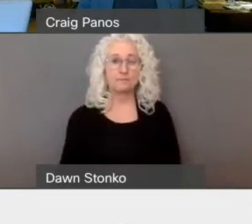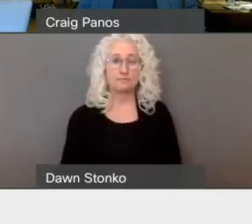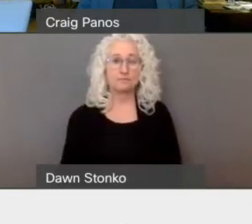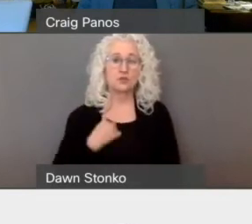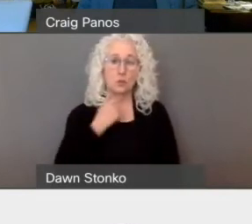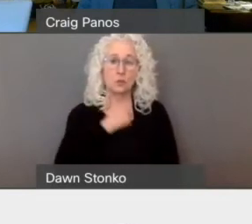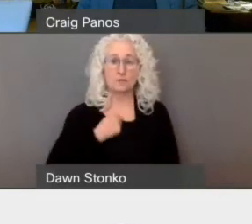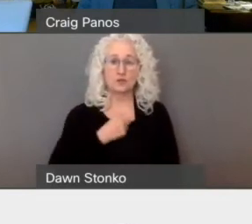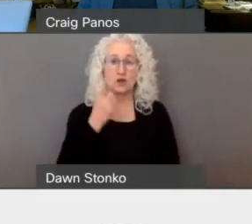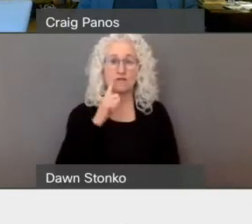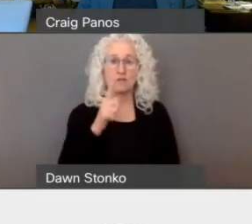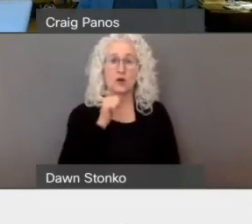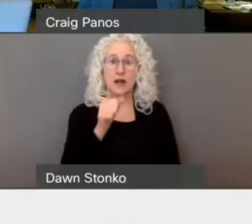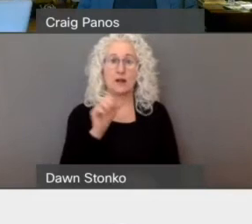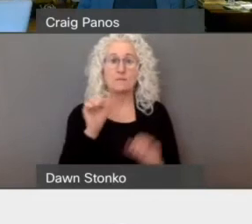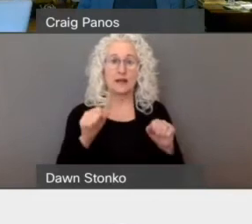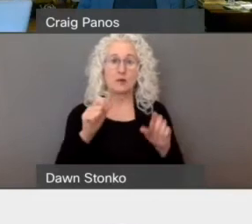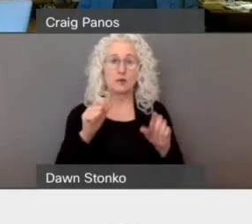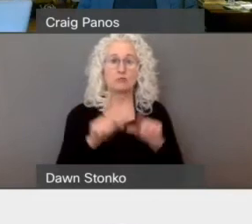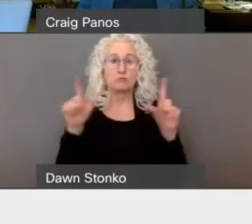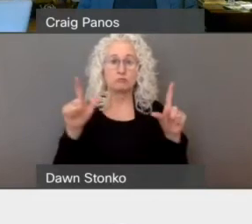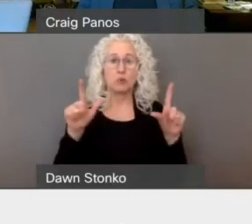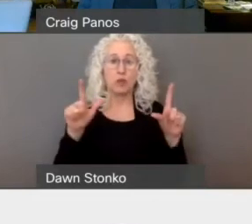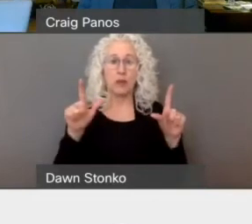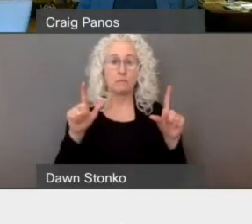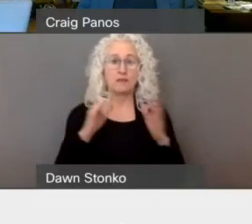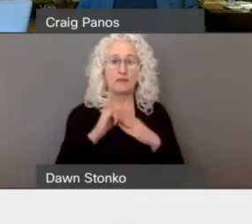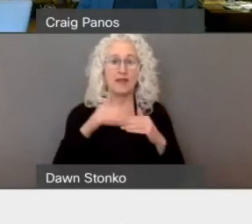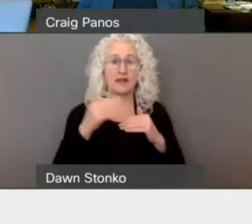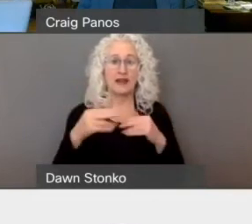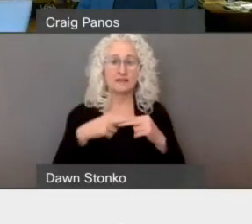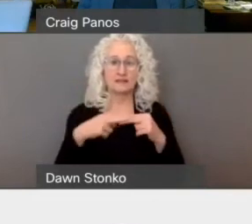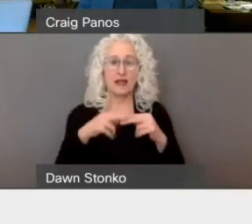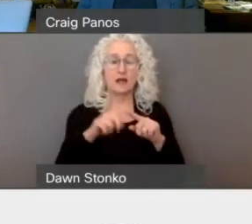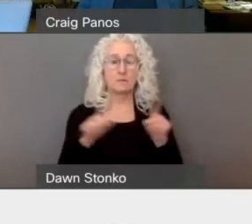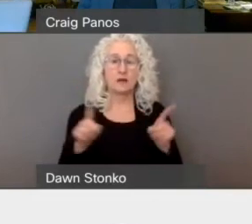apologize for not being able to pull up, but